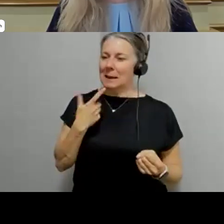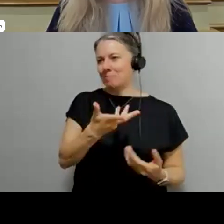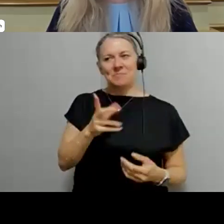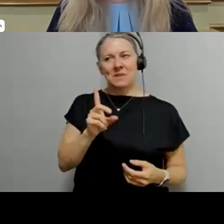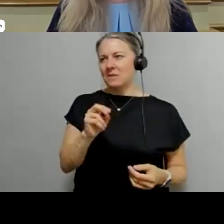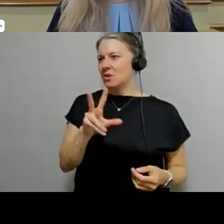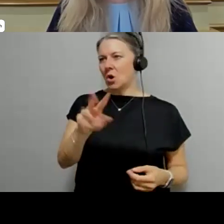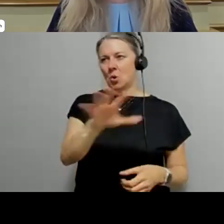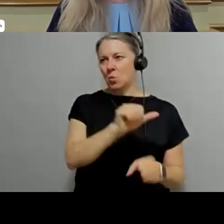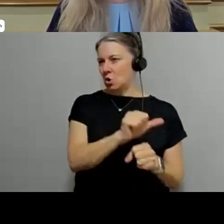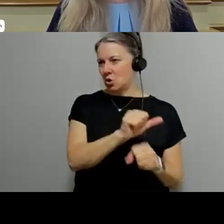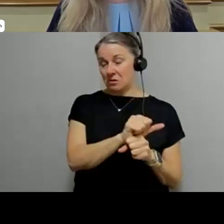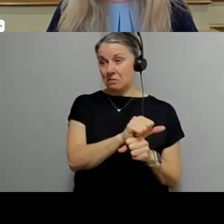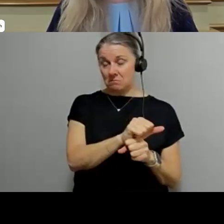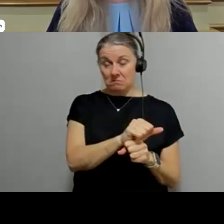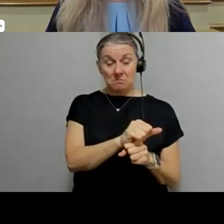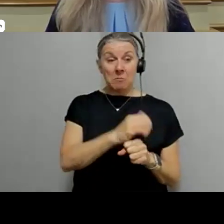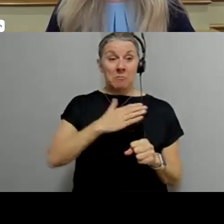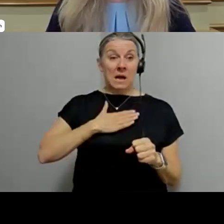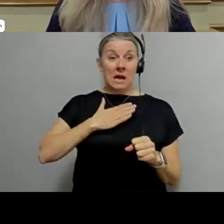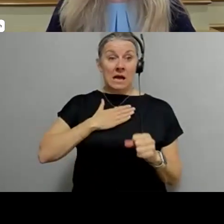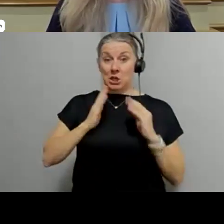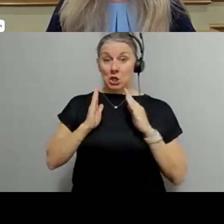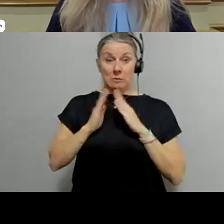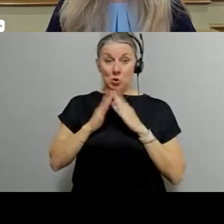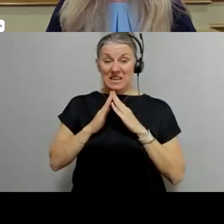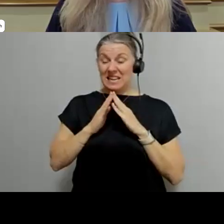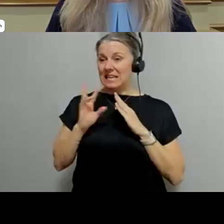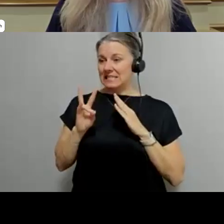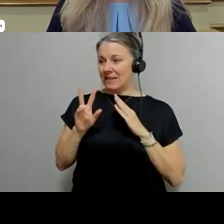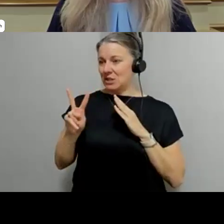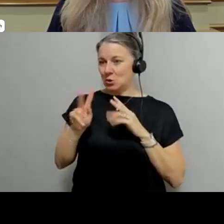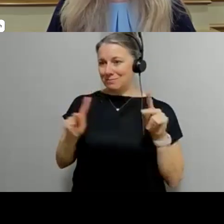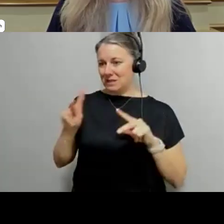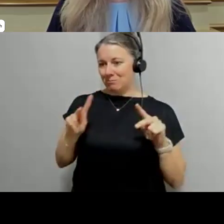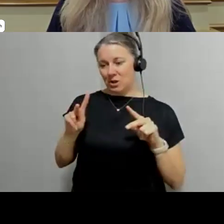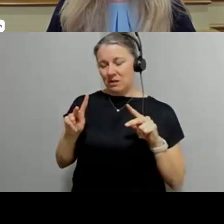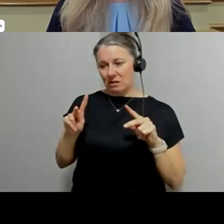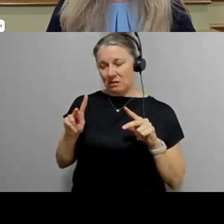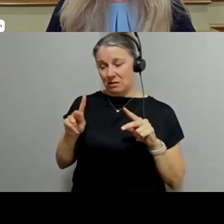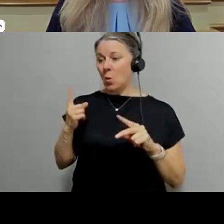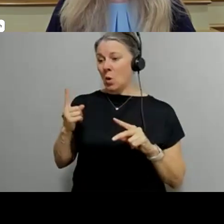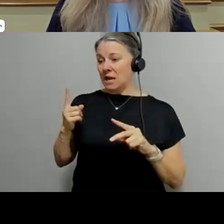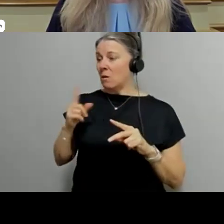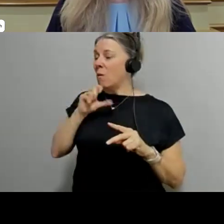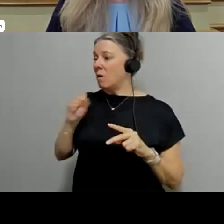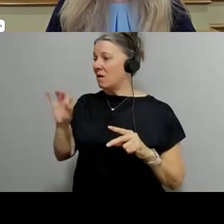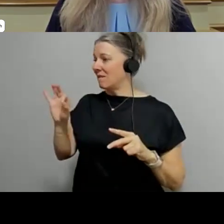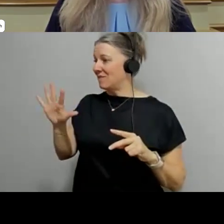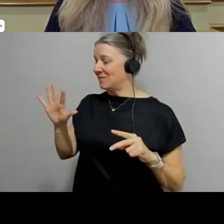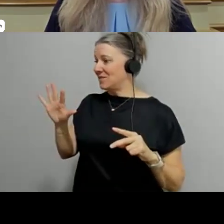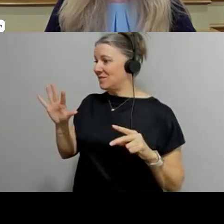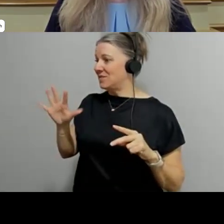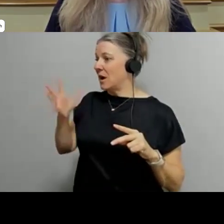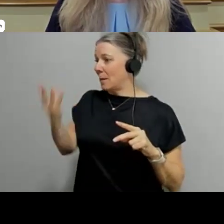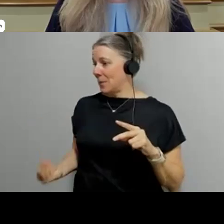in a community right now of 72 people. We lost one who was 95 after a wonderful life, but we got a baby, so we kept the sign the same. And